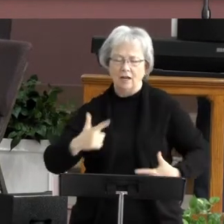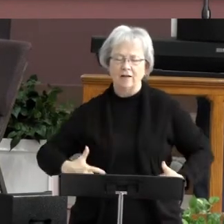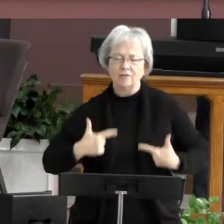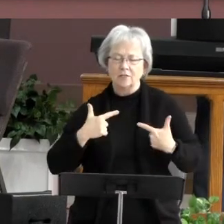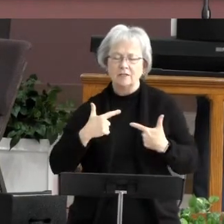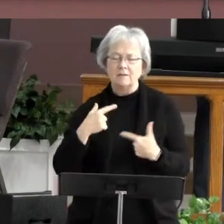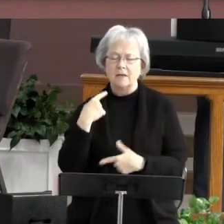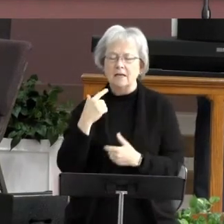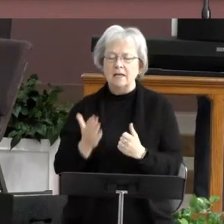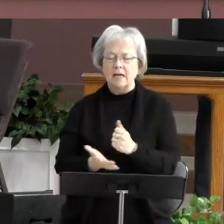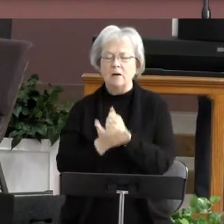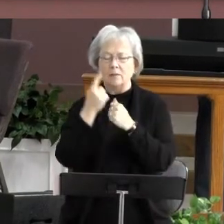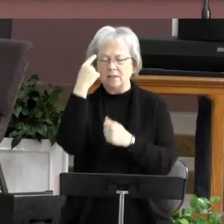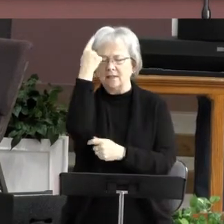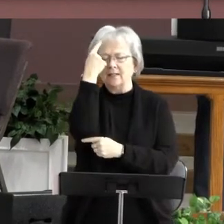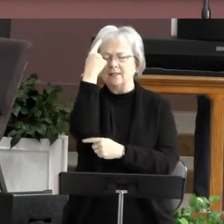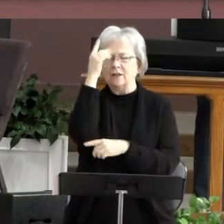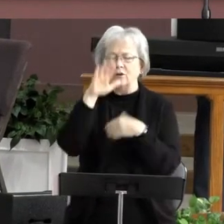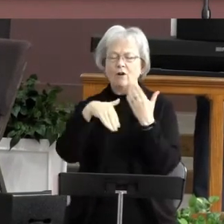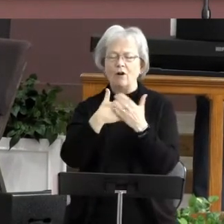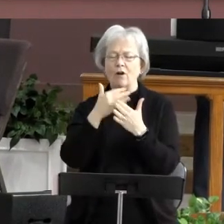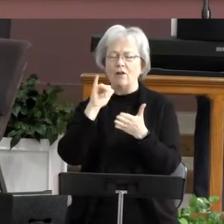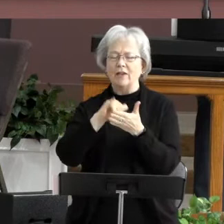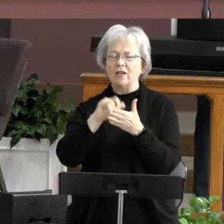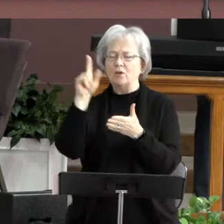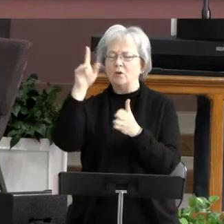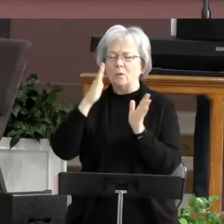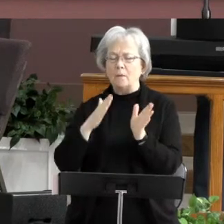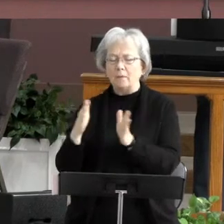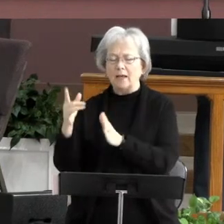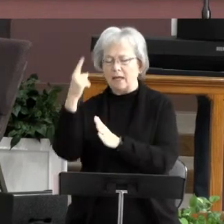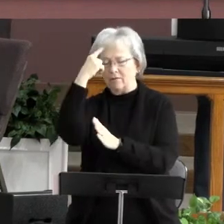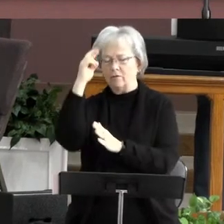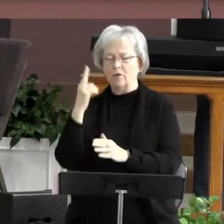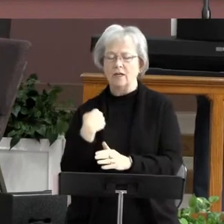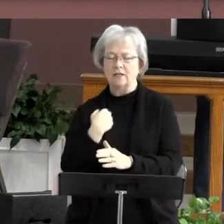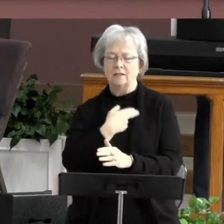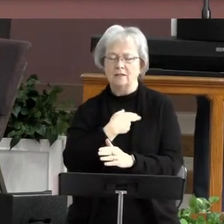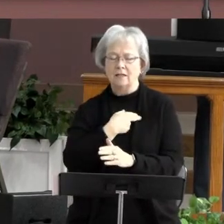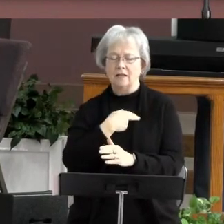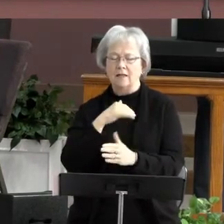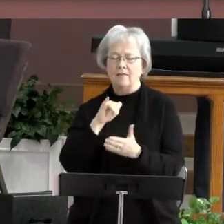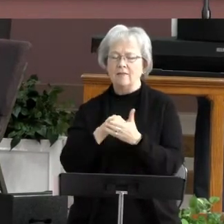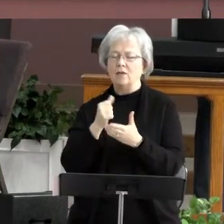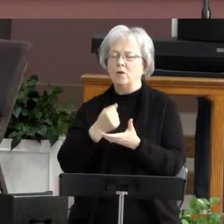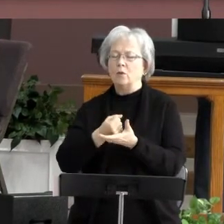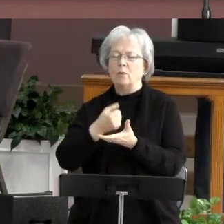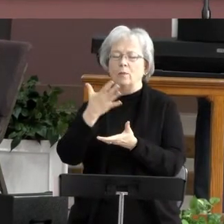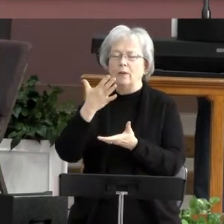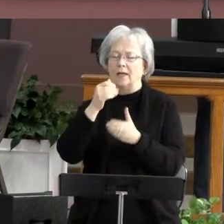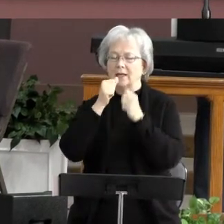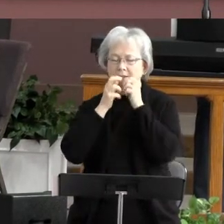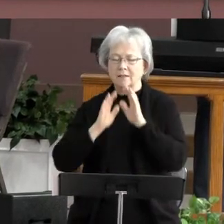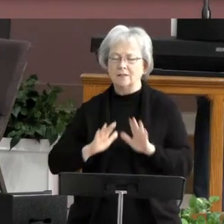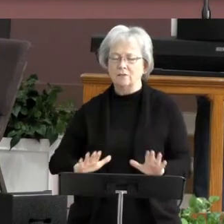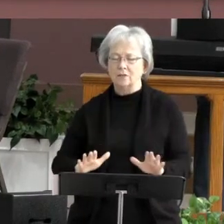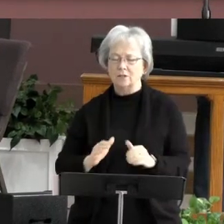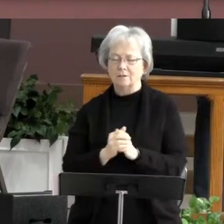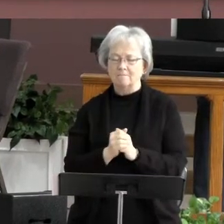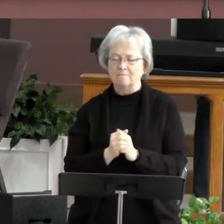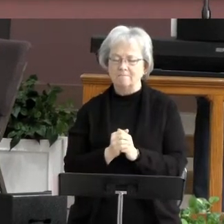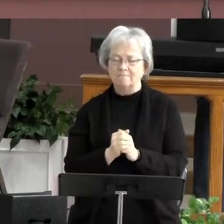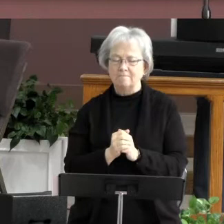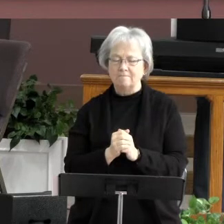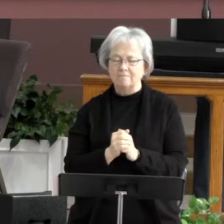that You have for us and all that You have blessed us with so richly. Lord, we want to see the positive in